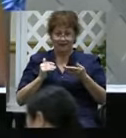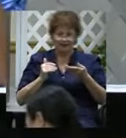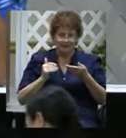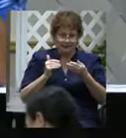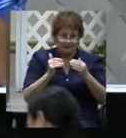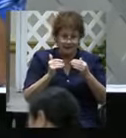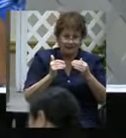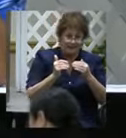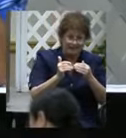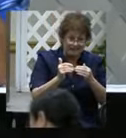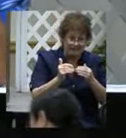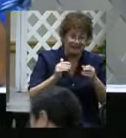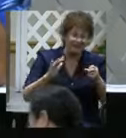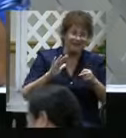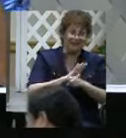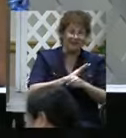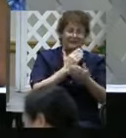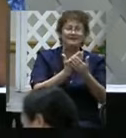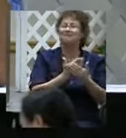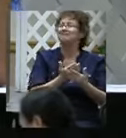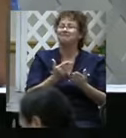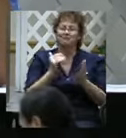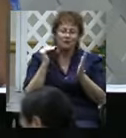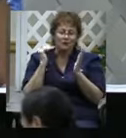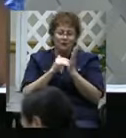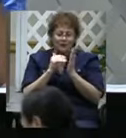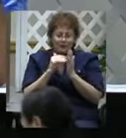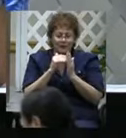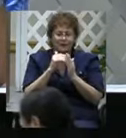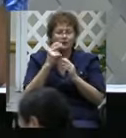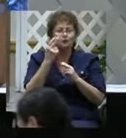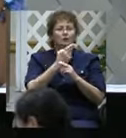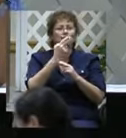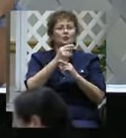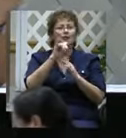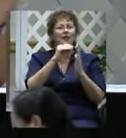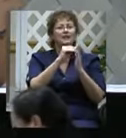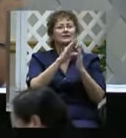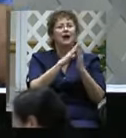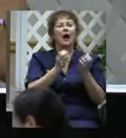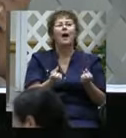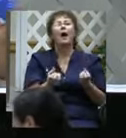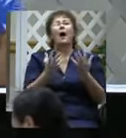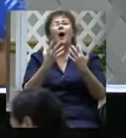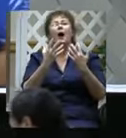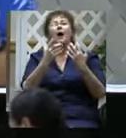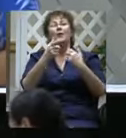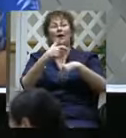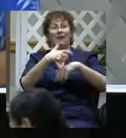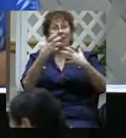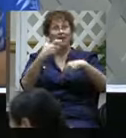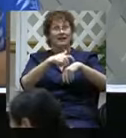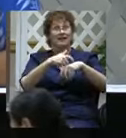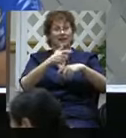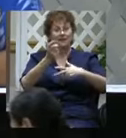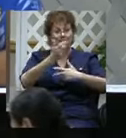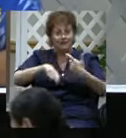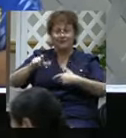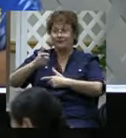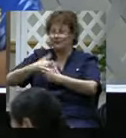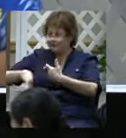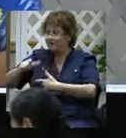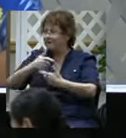but it really depends perhaps on the frequency of the volume of these documents that you get and how much time you have to turn them around, and based on that, come up with the